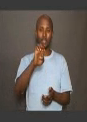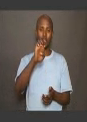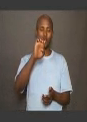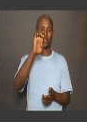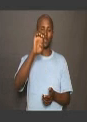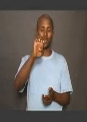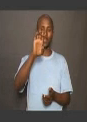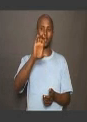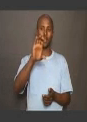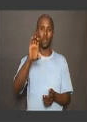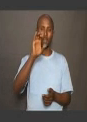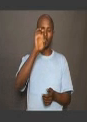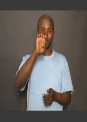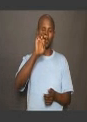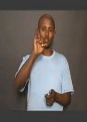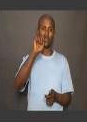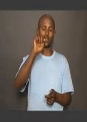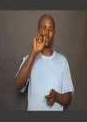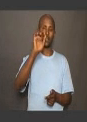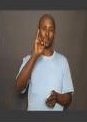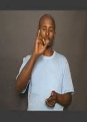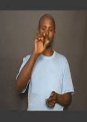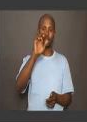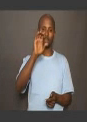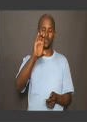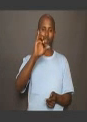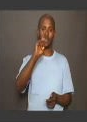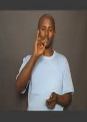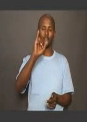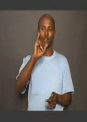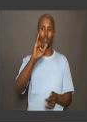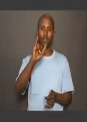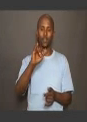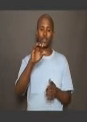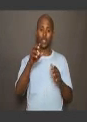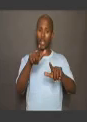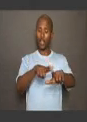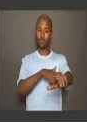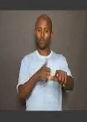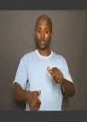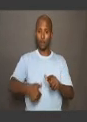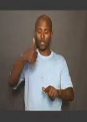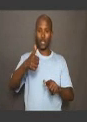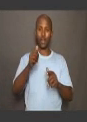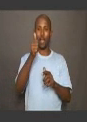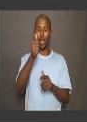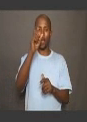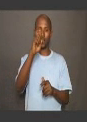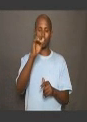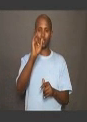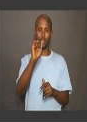eccentricity is c over a. The length of the major axis is